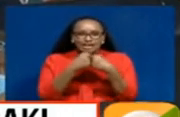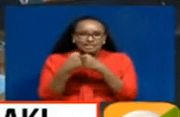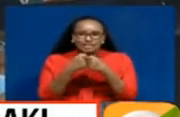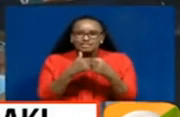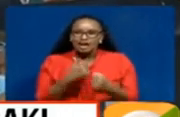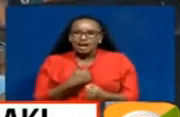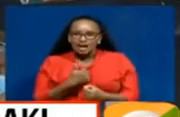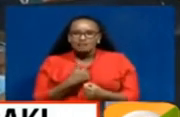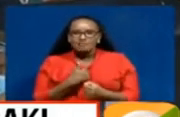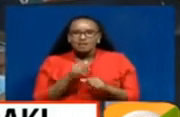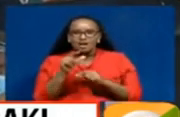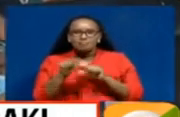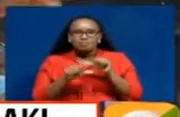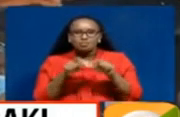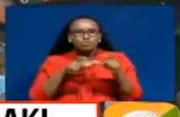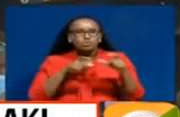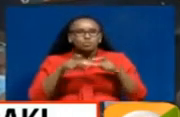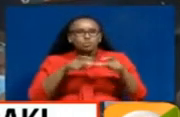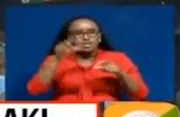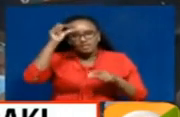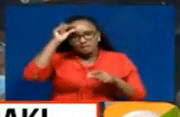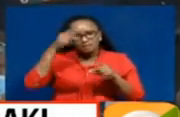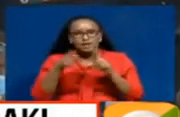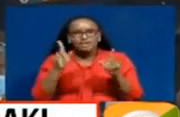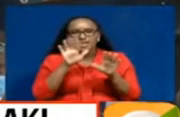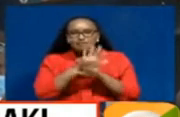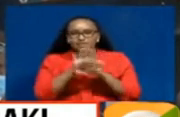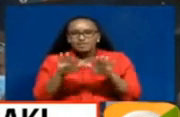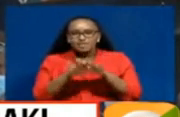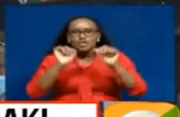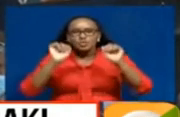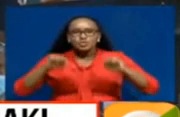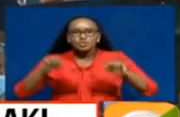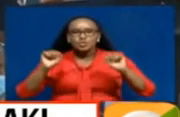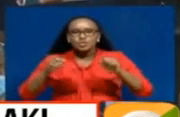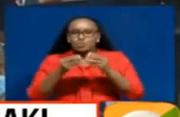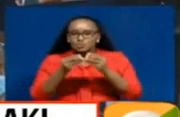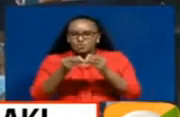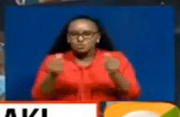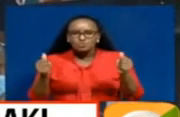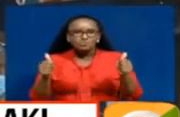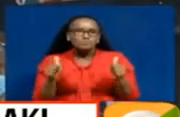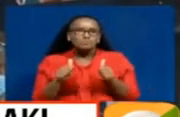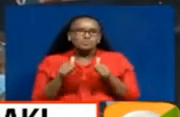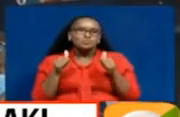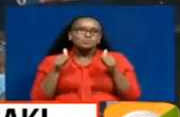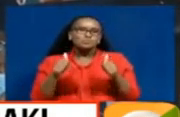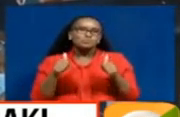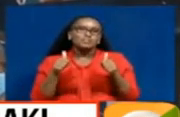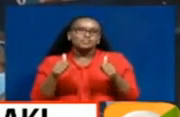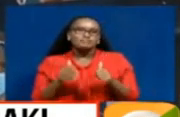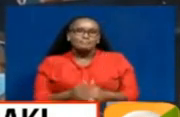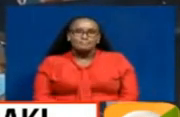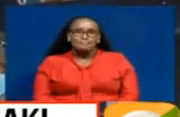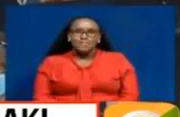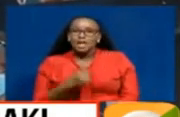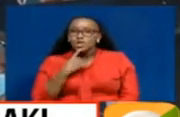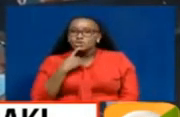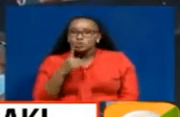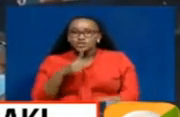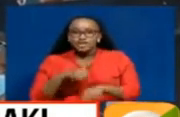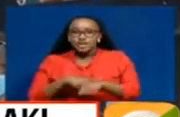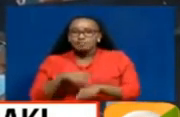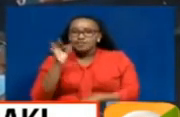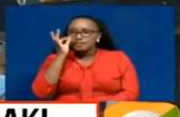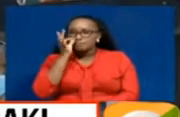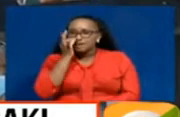of running the government, but all of them were able to resolve them amicably. So in retirement,